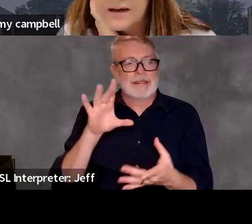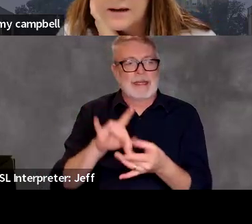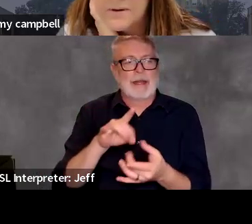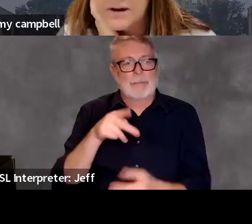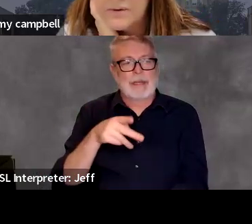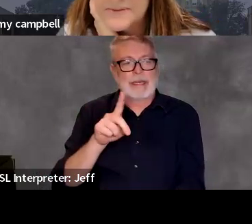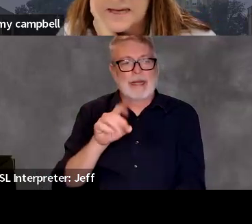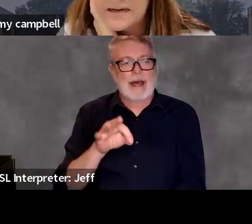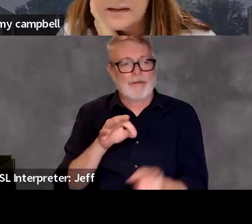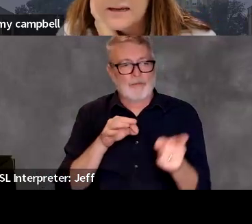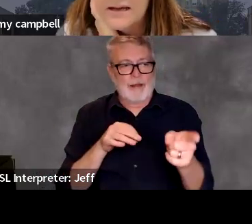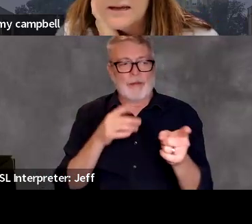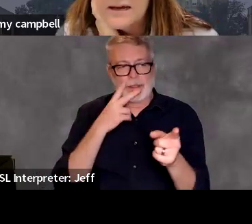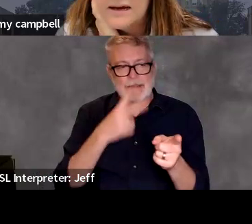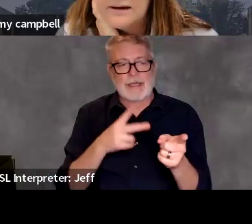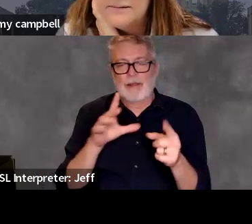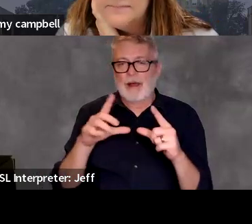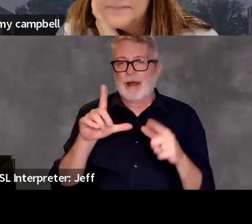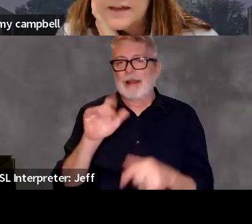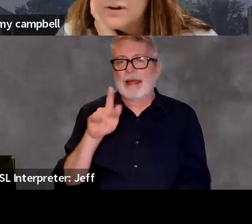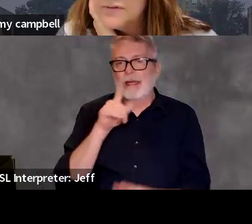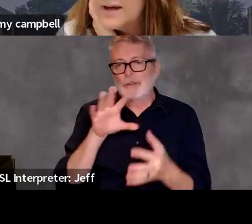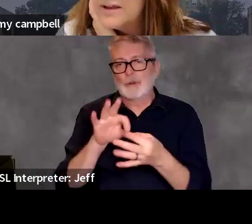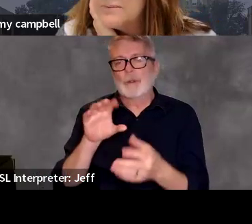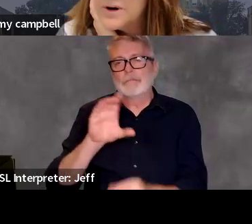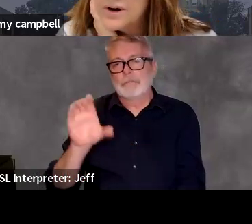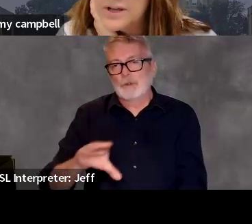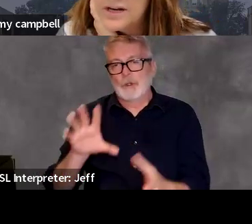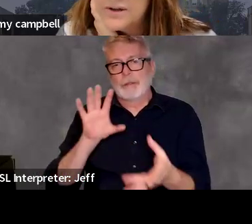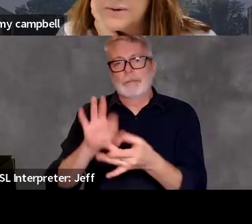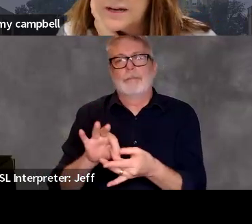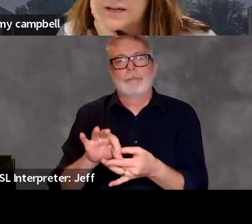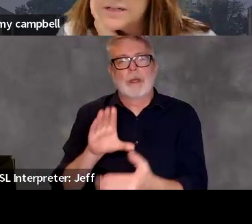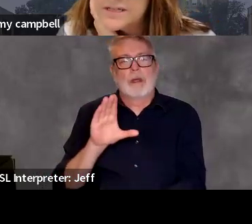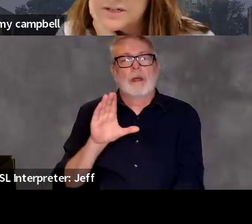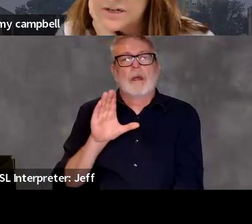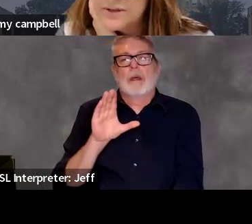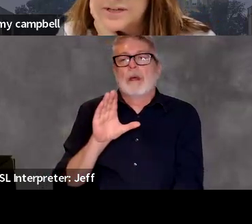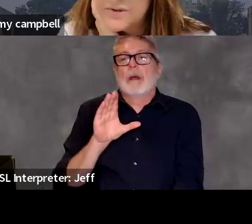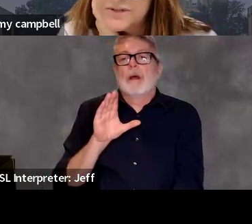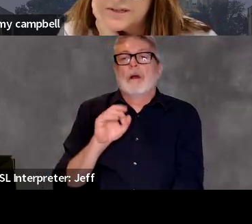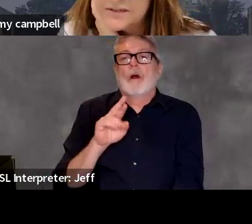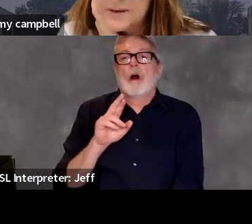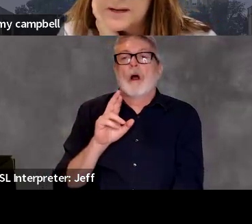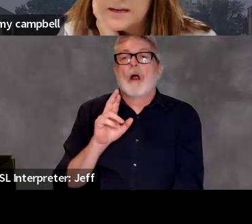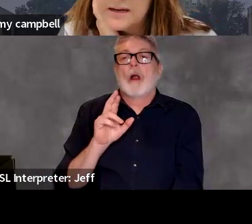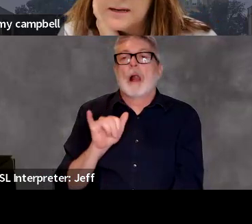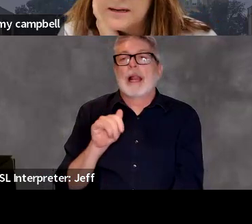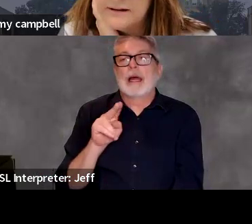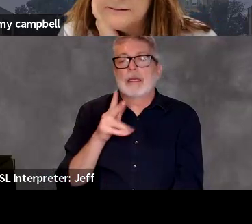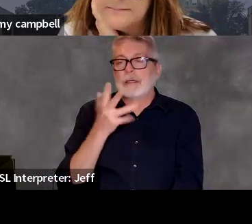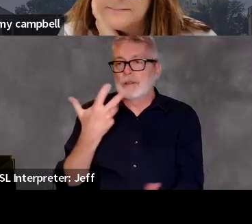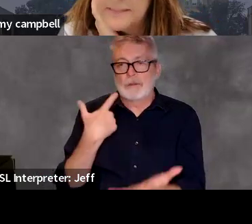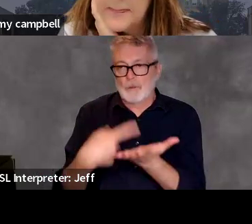document on our website. I don't know if you had anything more, Carlin. I know you had a discussion with Easter Seals about it.